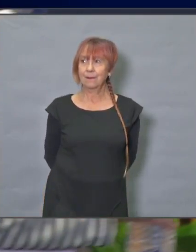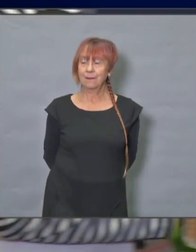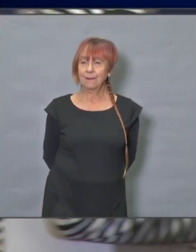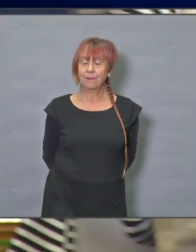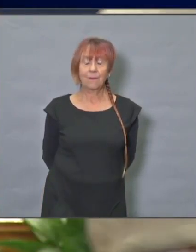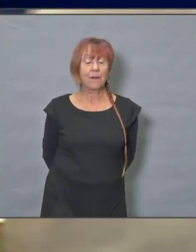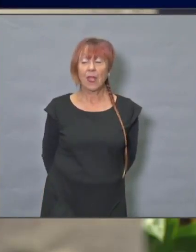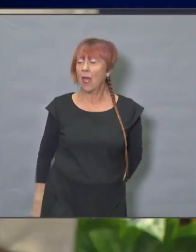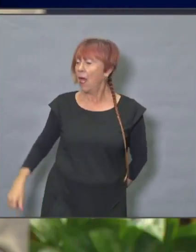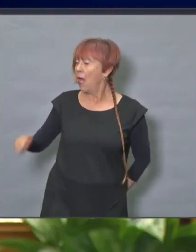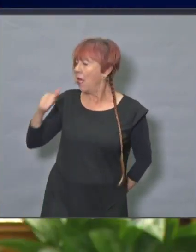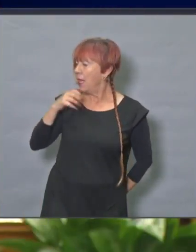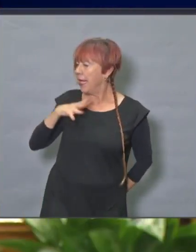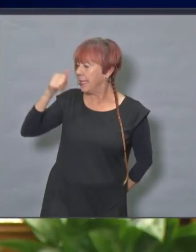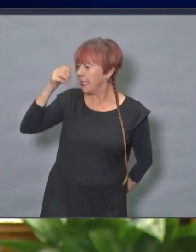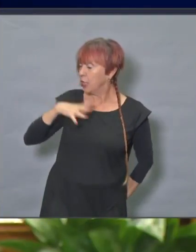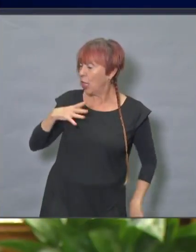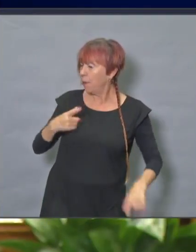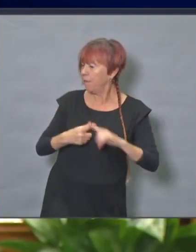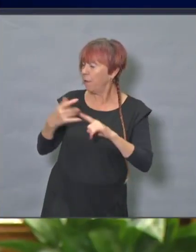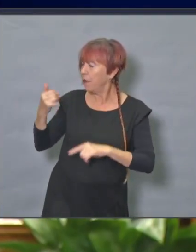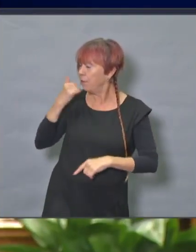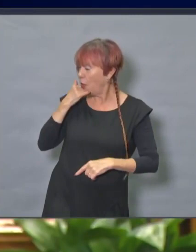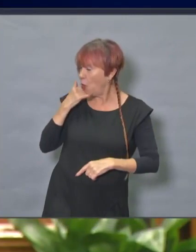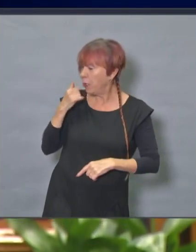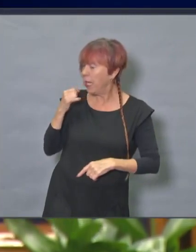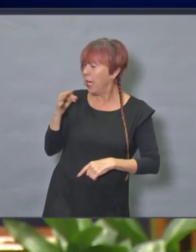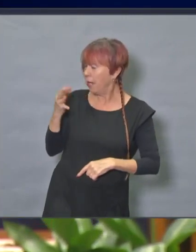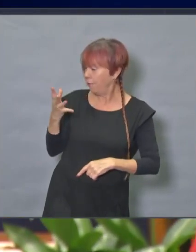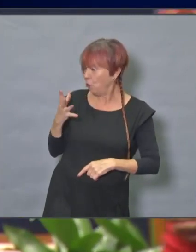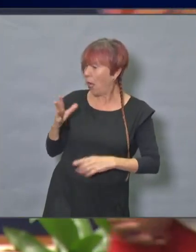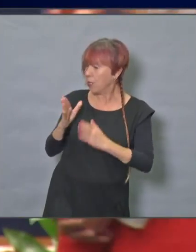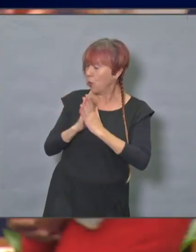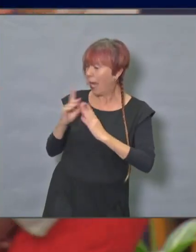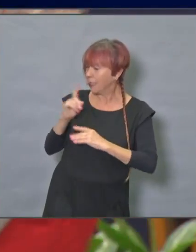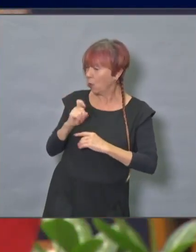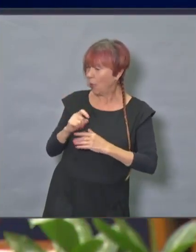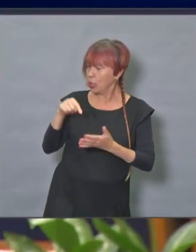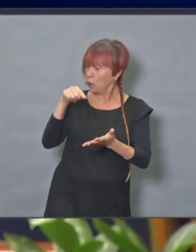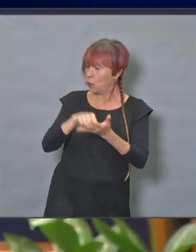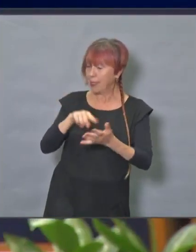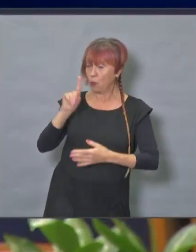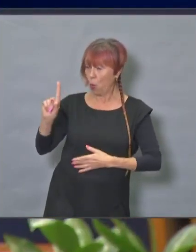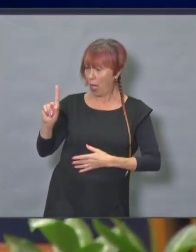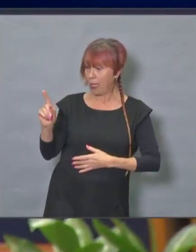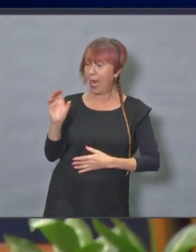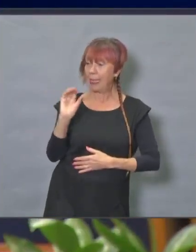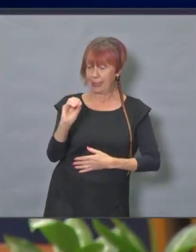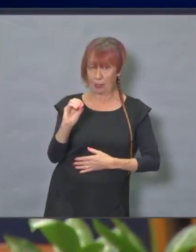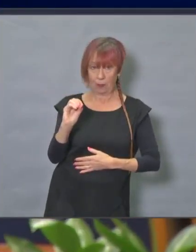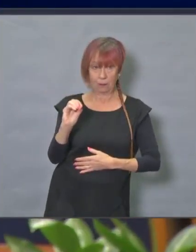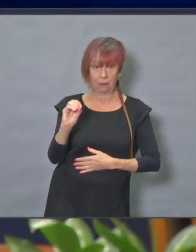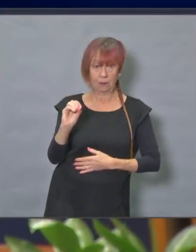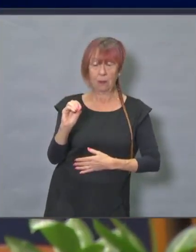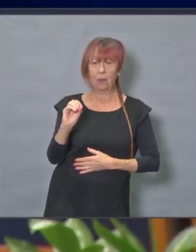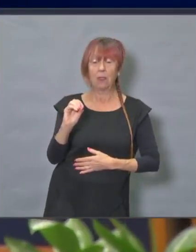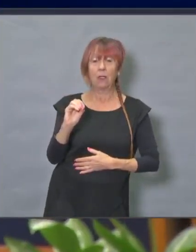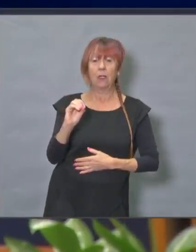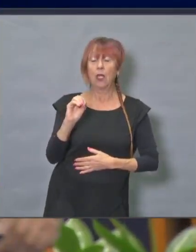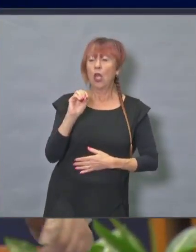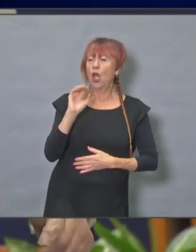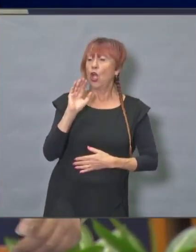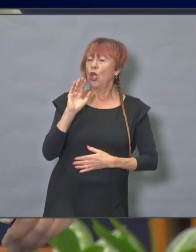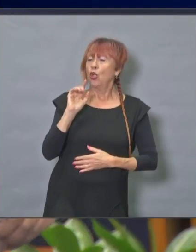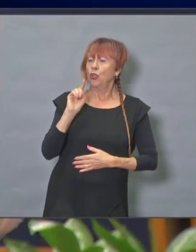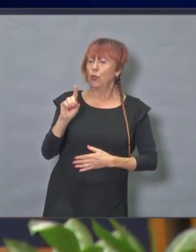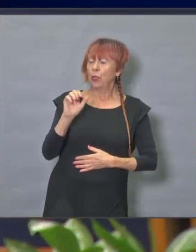Ladies and gentlemen from the phone lines, if you wish to ask a question, you may please press 1, then 0 on your telephone keypad. You may withdraw your question at any time